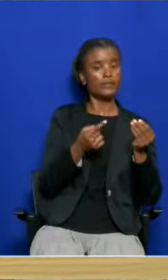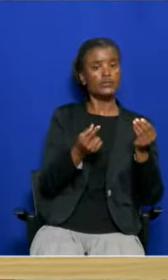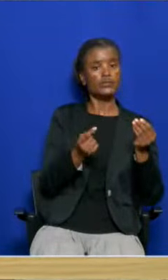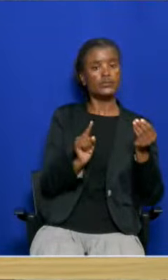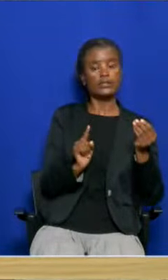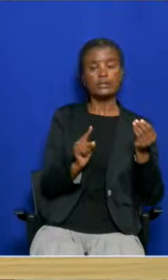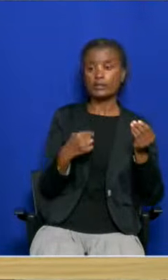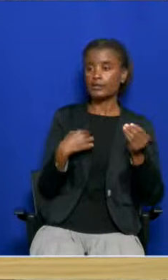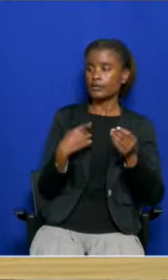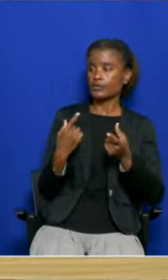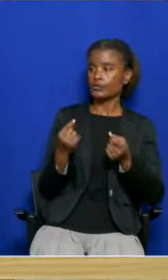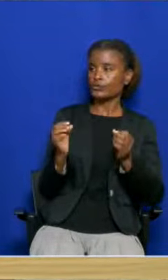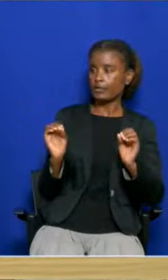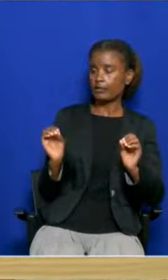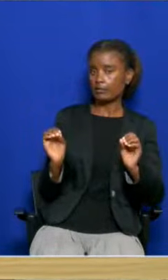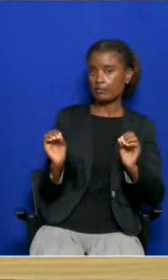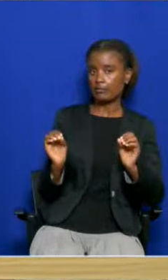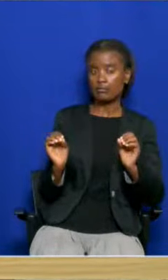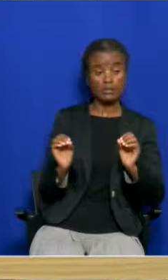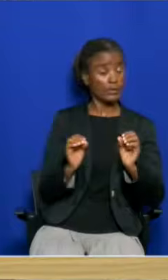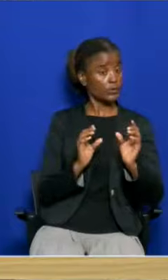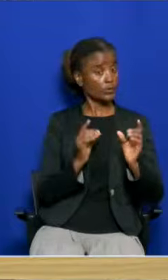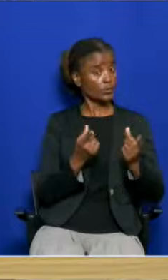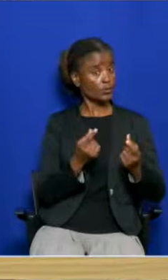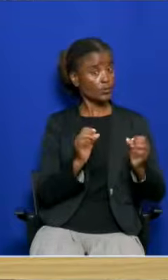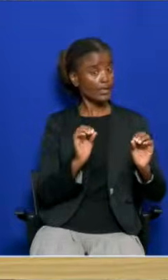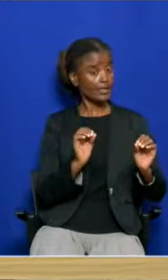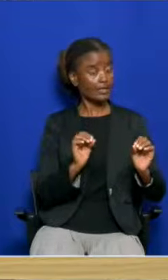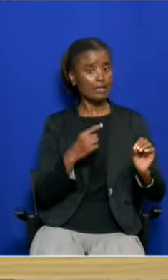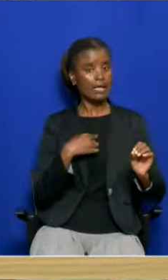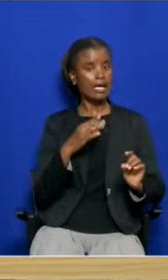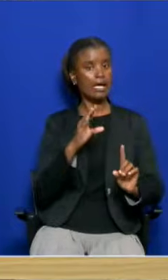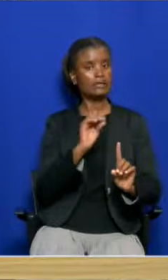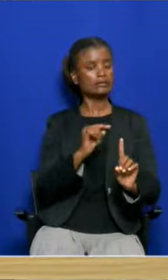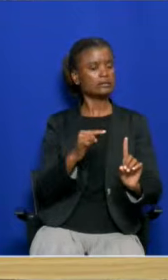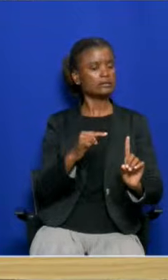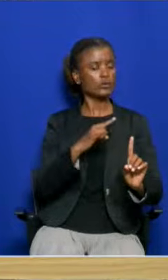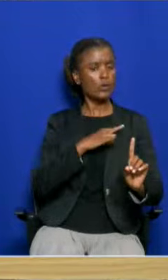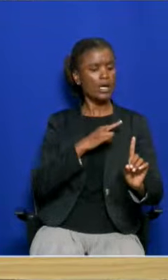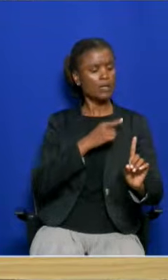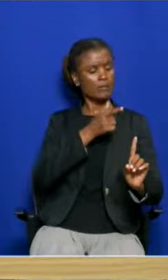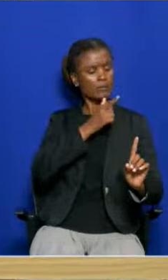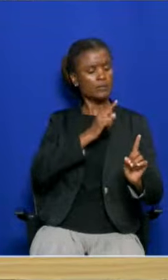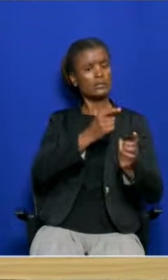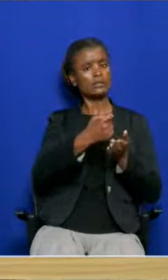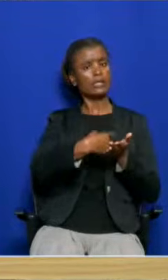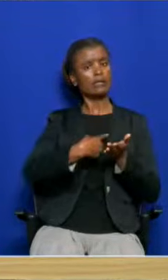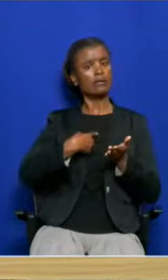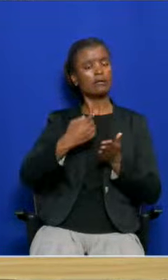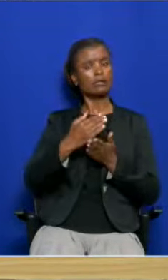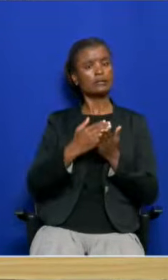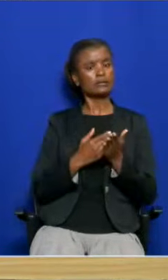did nothing. You didn't ask him, why are you sending me the list, and you did nothing about it.